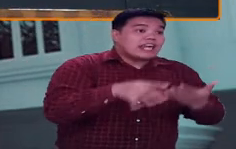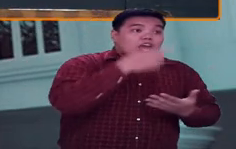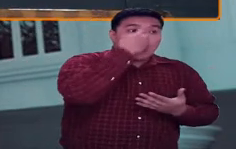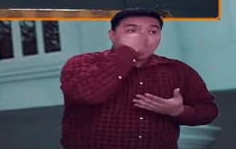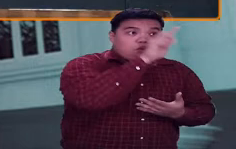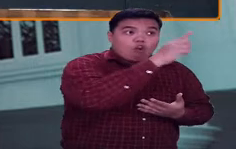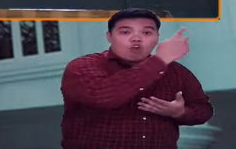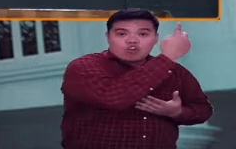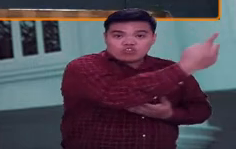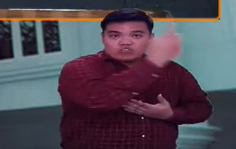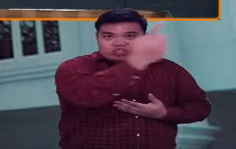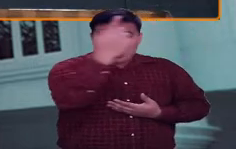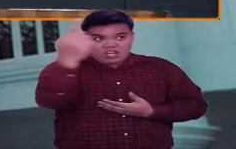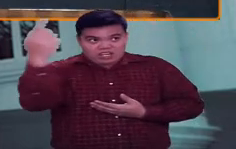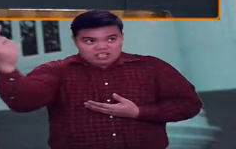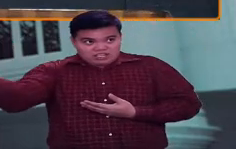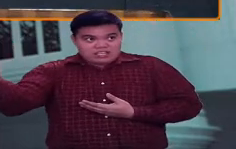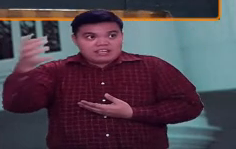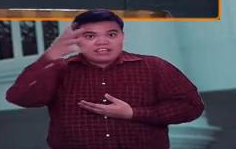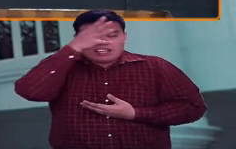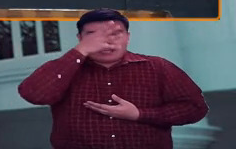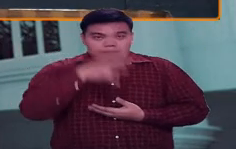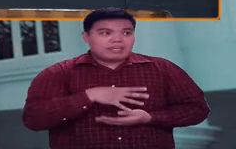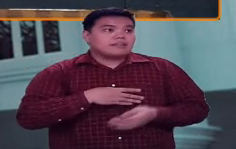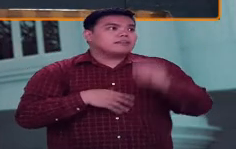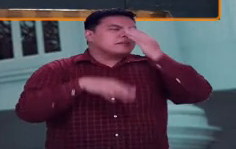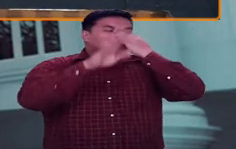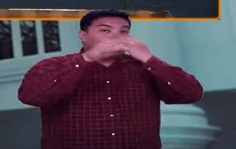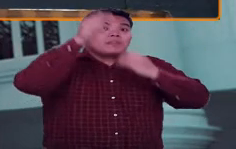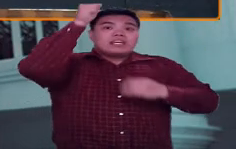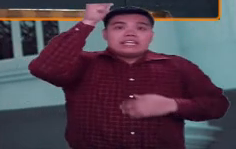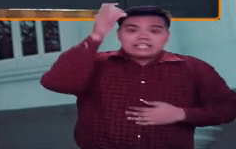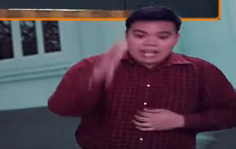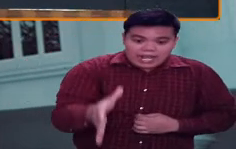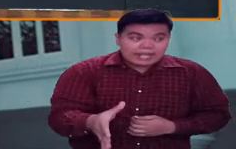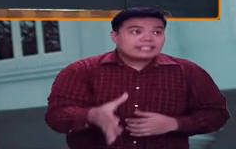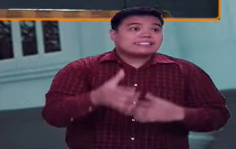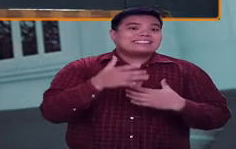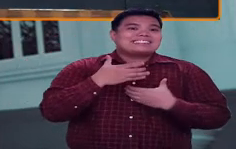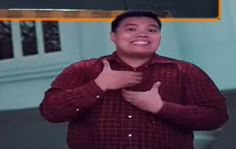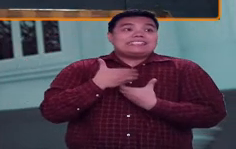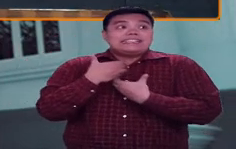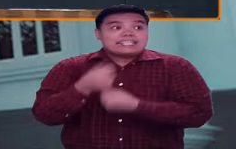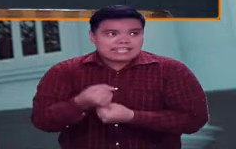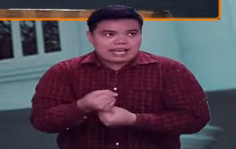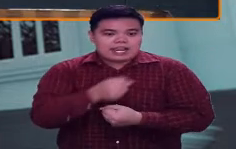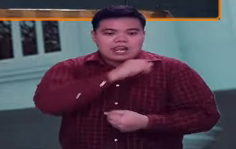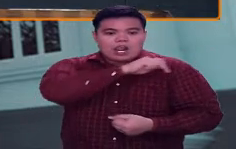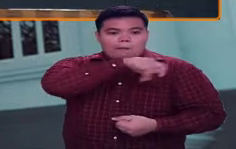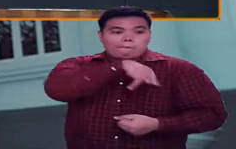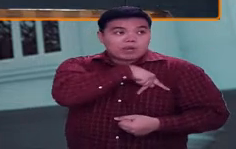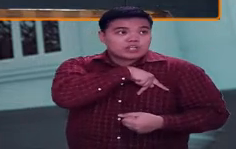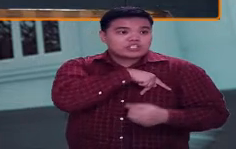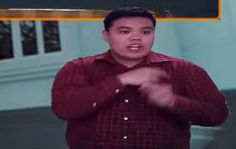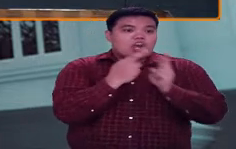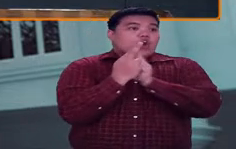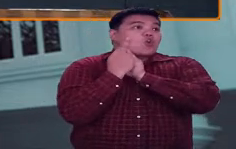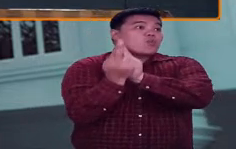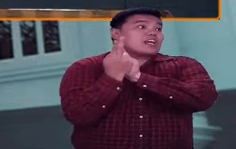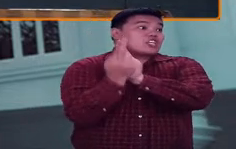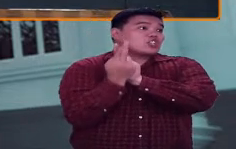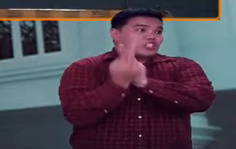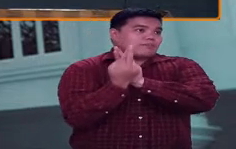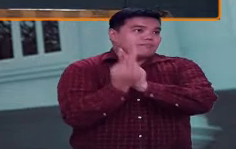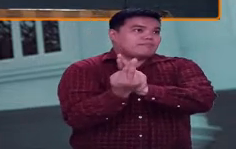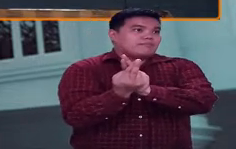Every man. Since God desires to have a personal relationship with every man or